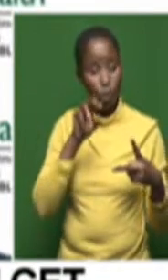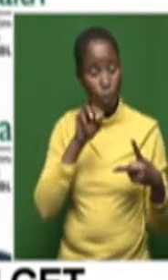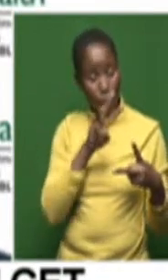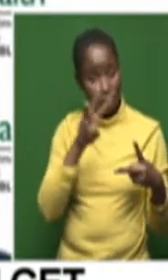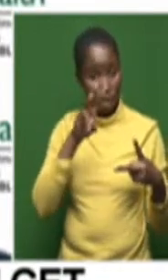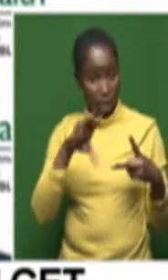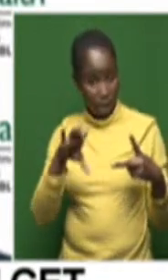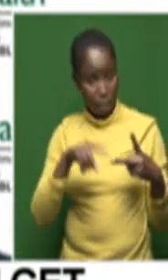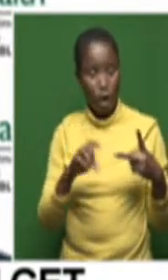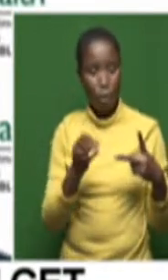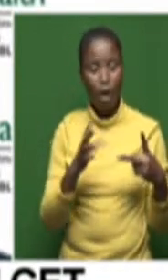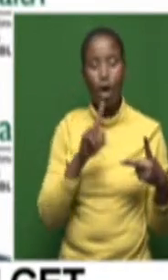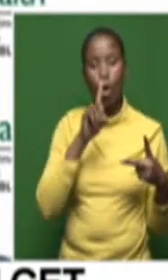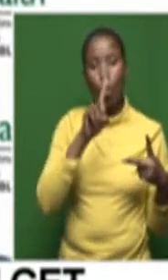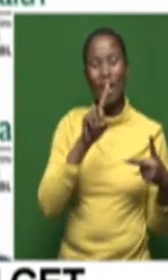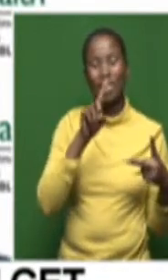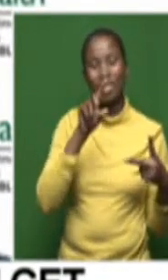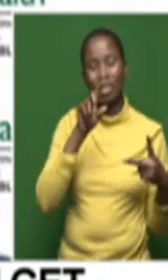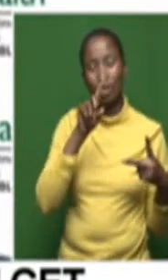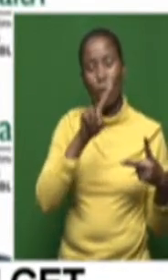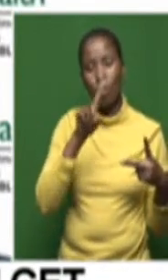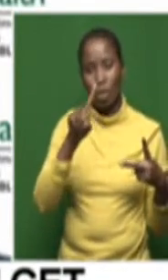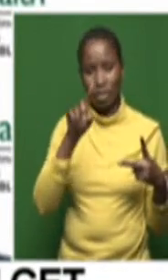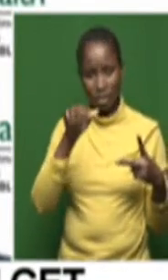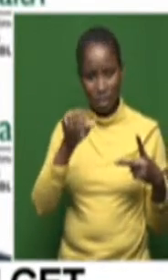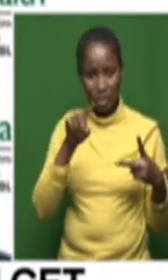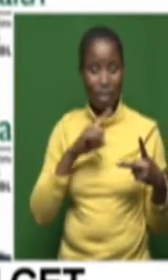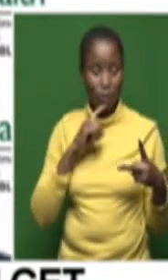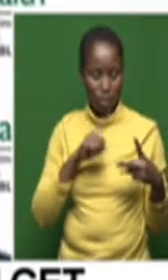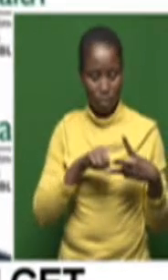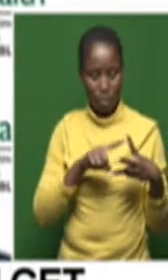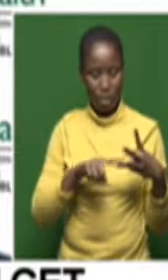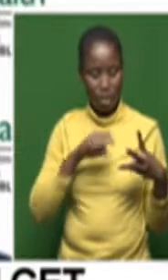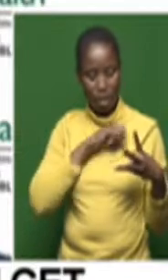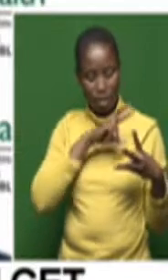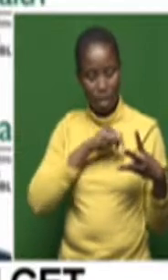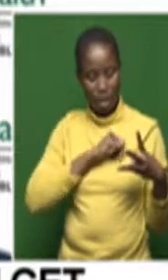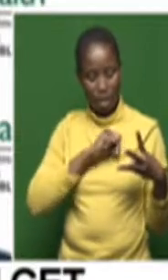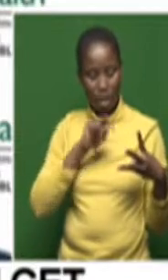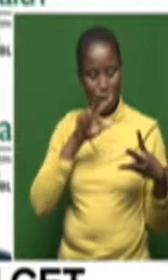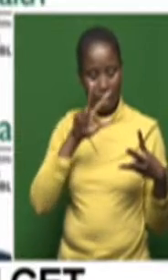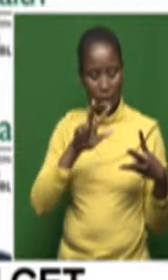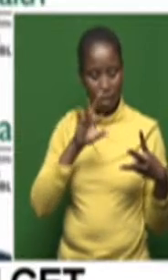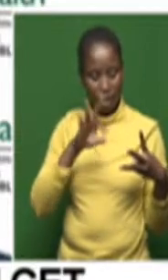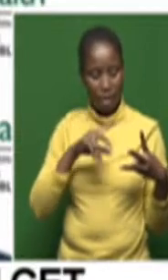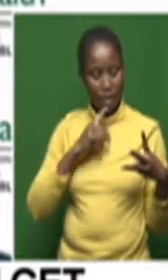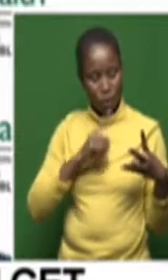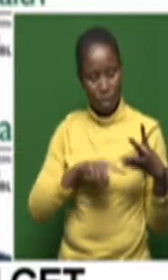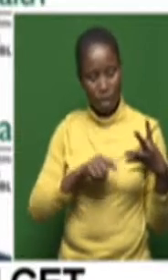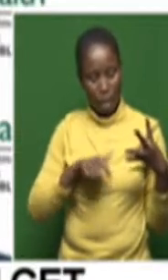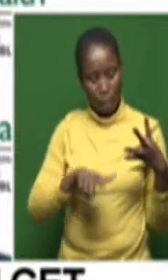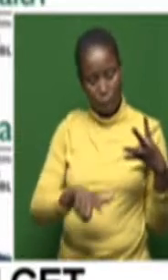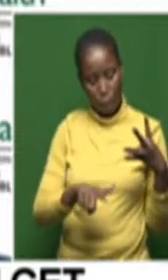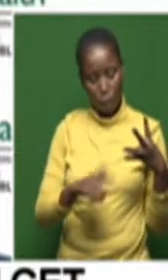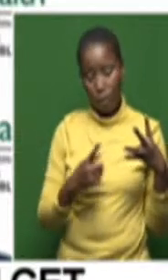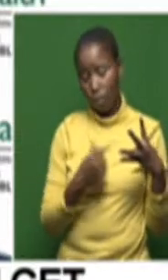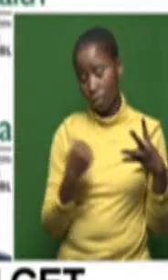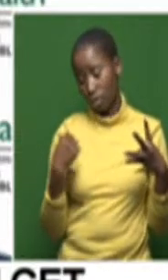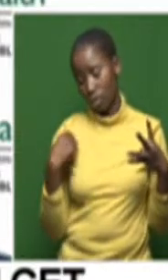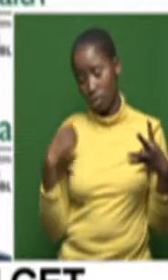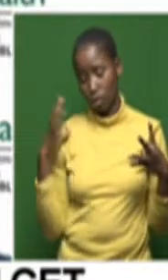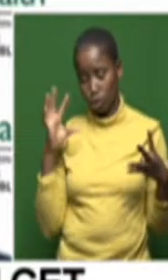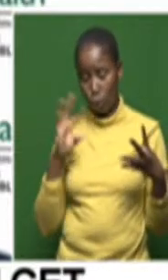with 106,000, KZN with 83,000, Limpopo, that is up to yesterday,